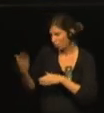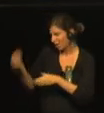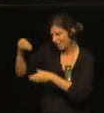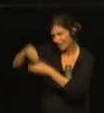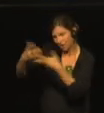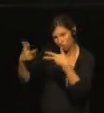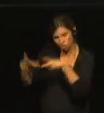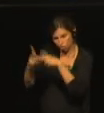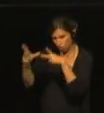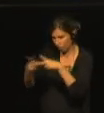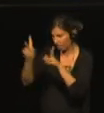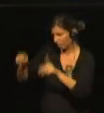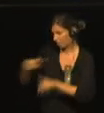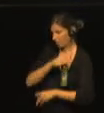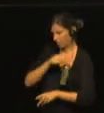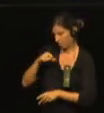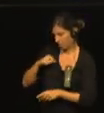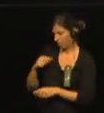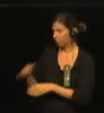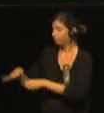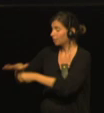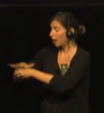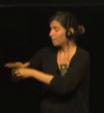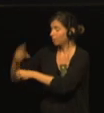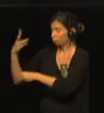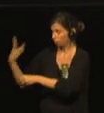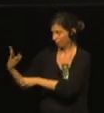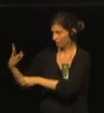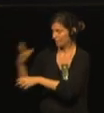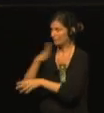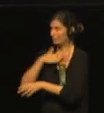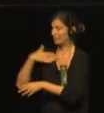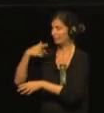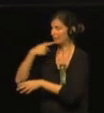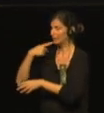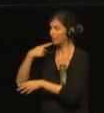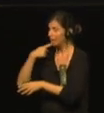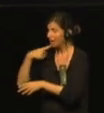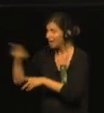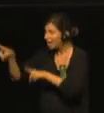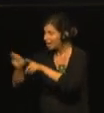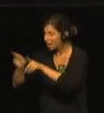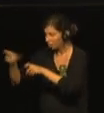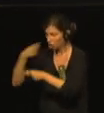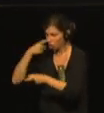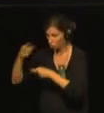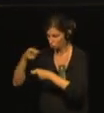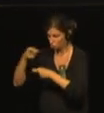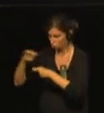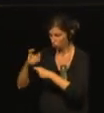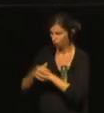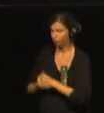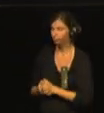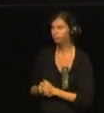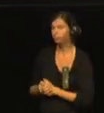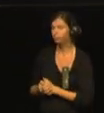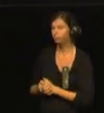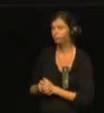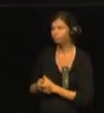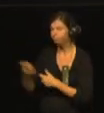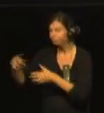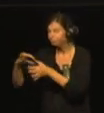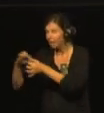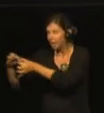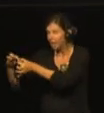Domain three is about choice and control, and it concerns people's choices and control at a